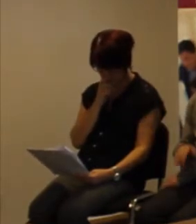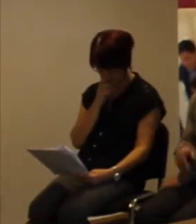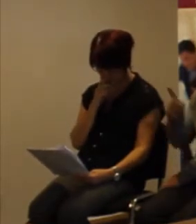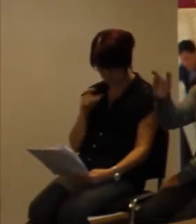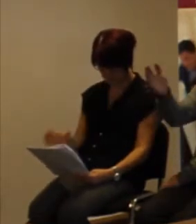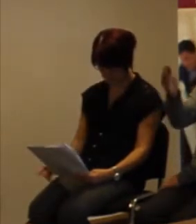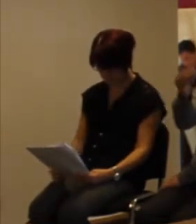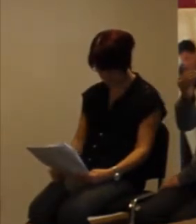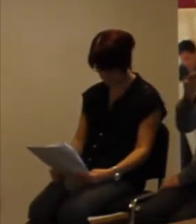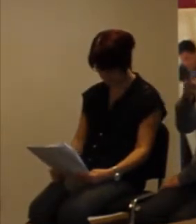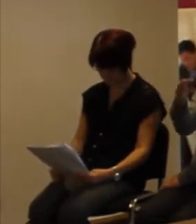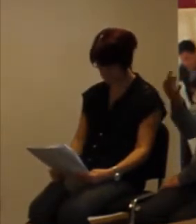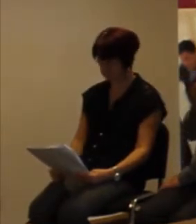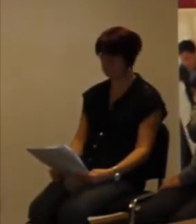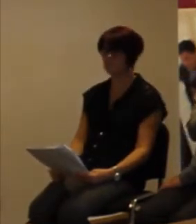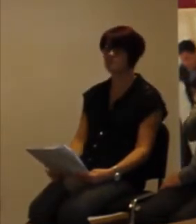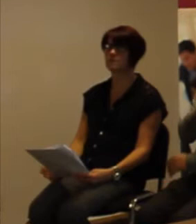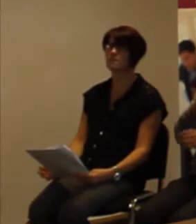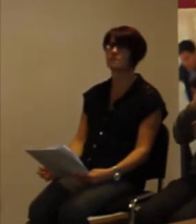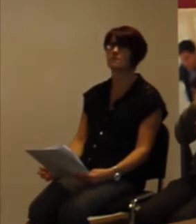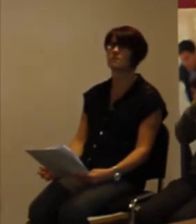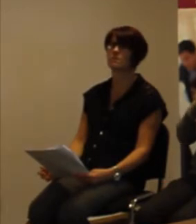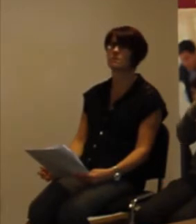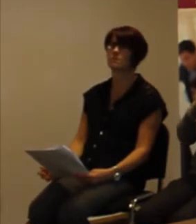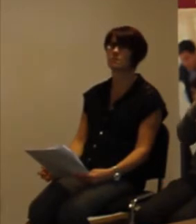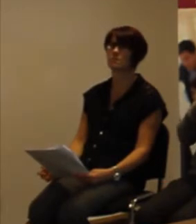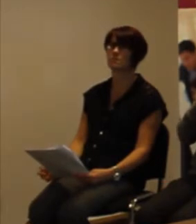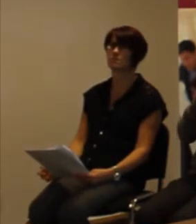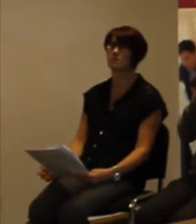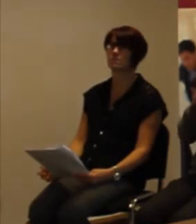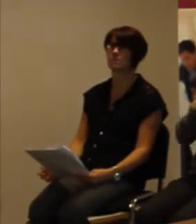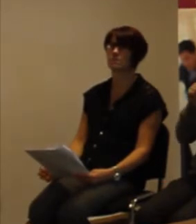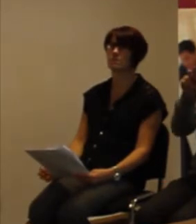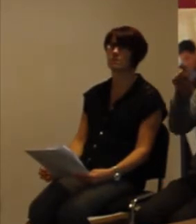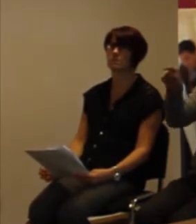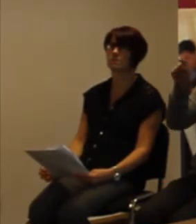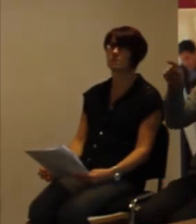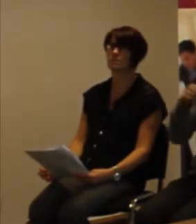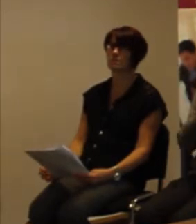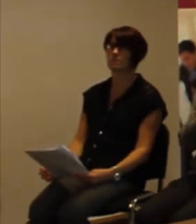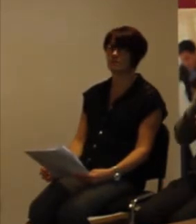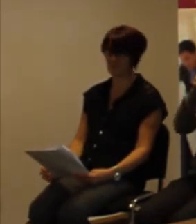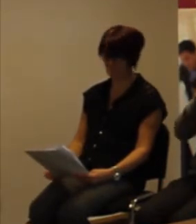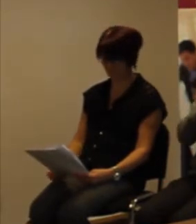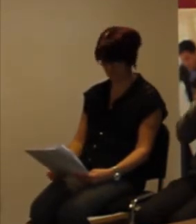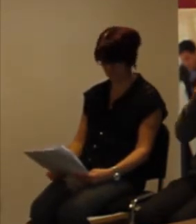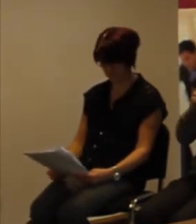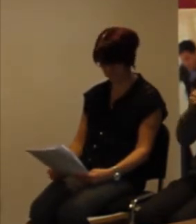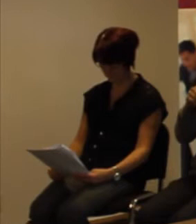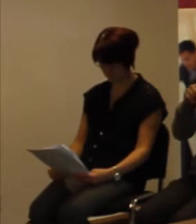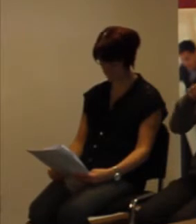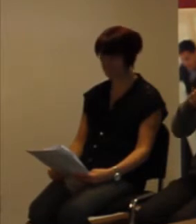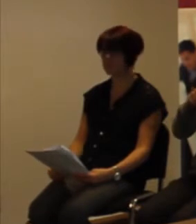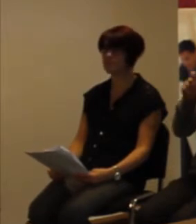JCQ rules with most of our scribes, etc. Right? And Okay. JCQ are saying that when we have a scribe, they can act as